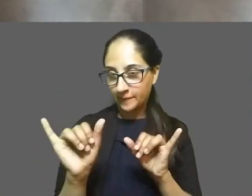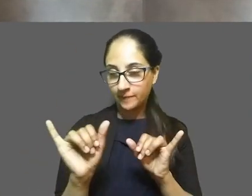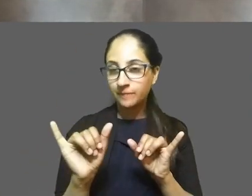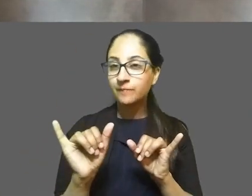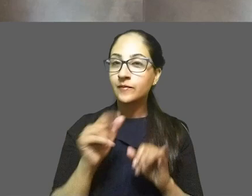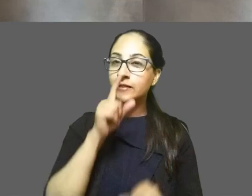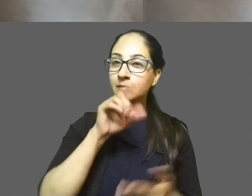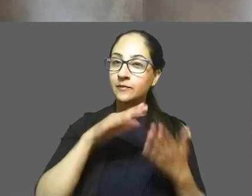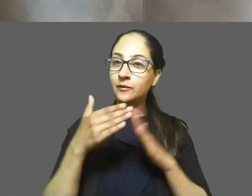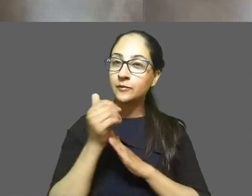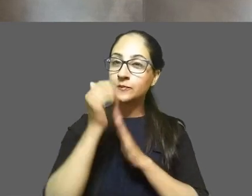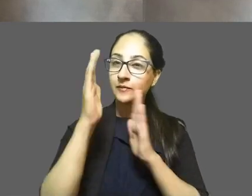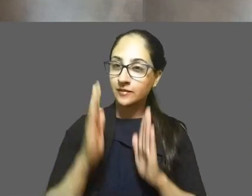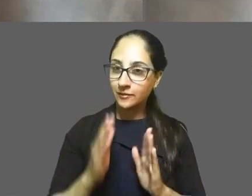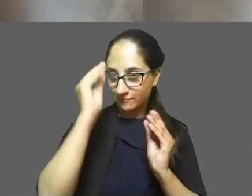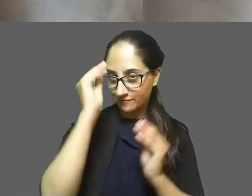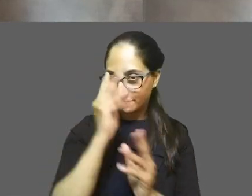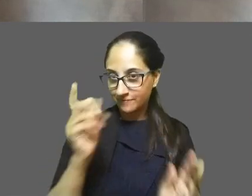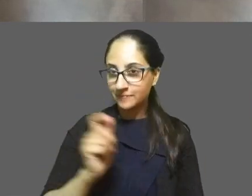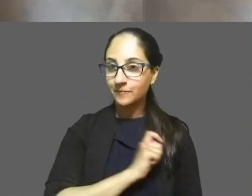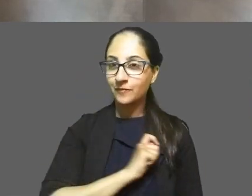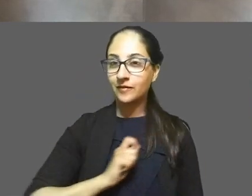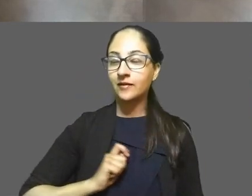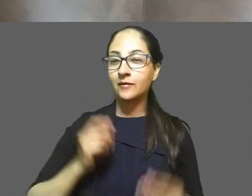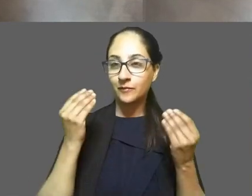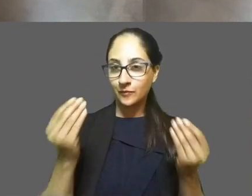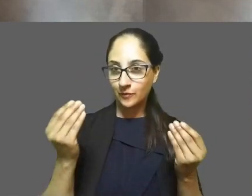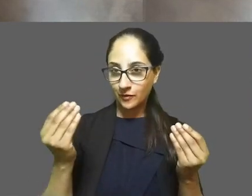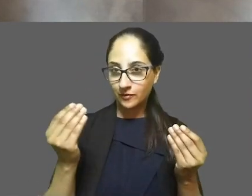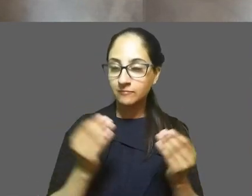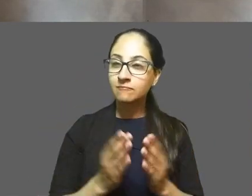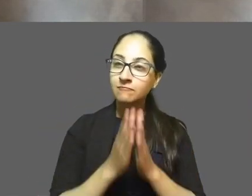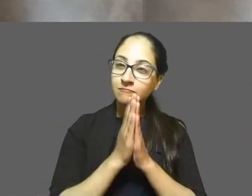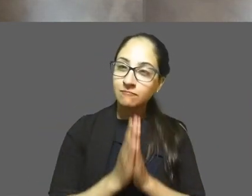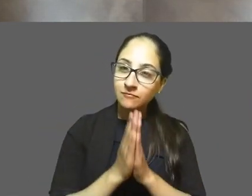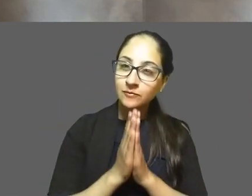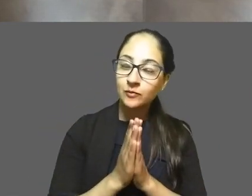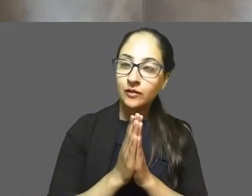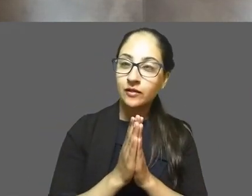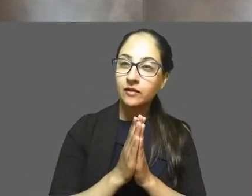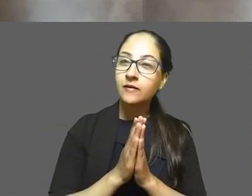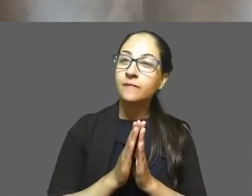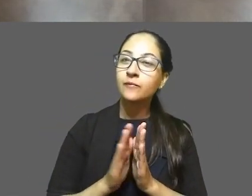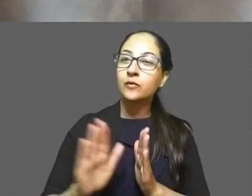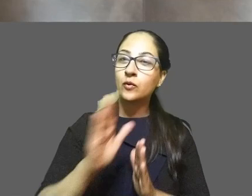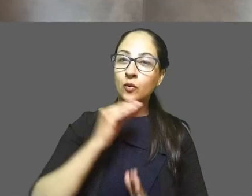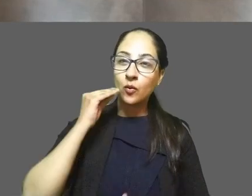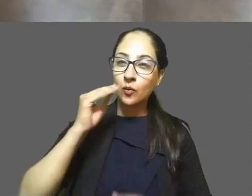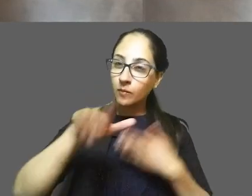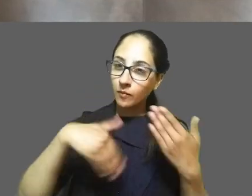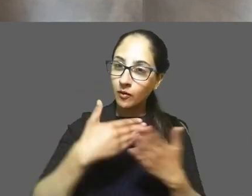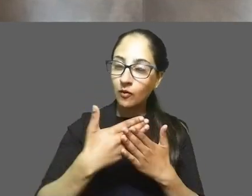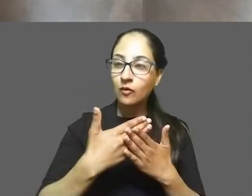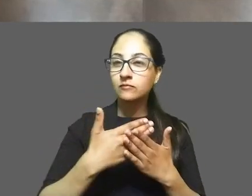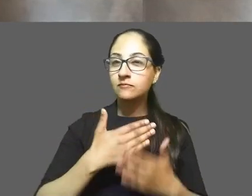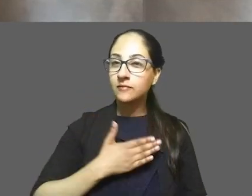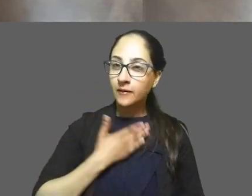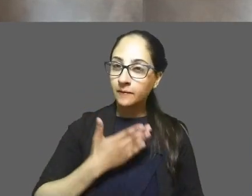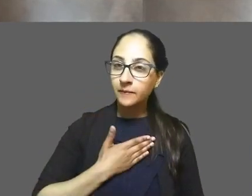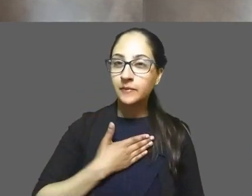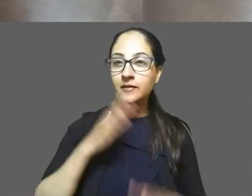Canada, nous vous souhaitons Eid Mubarak. Nous prions que votre demeure soit toujours remplie de gaieté